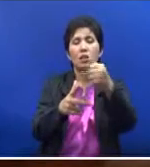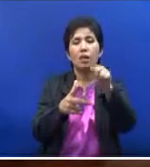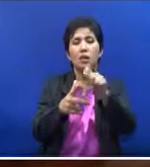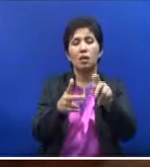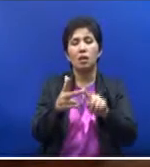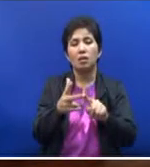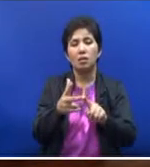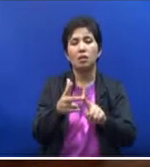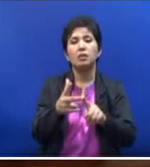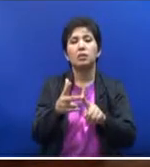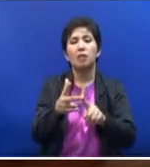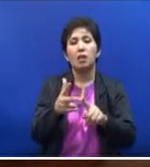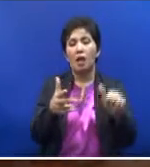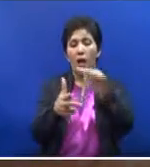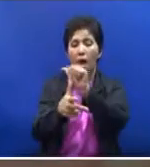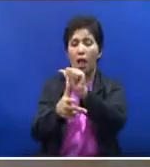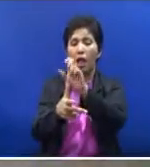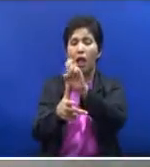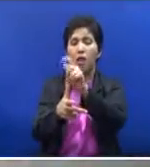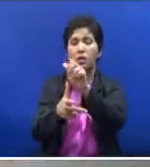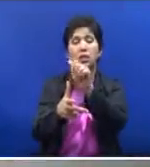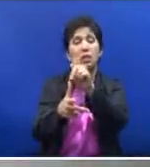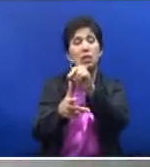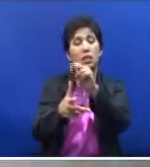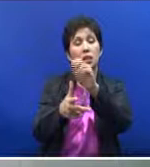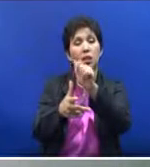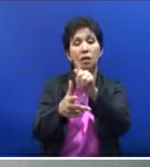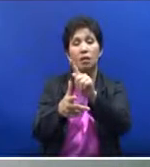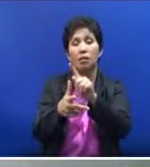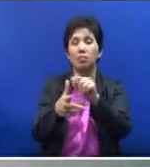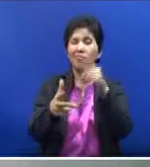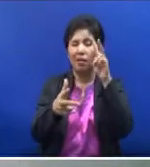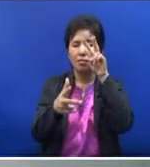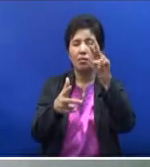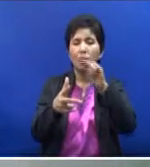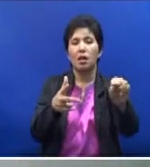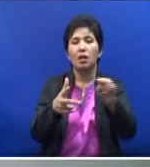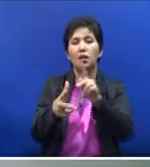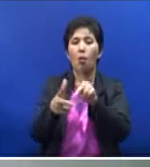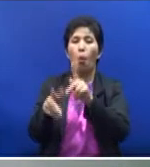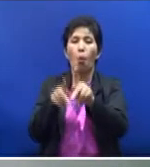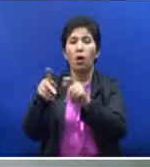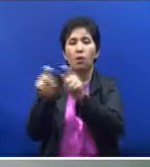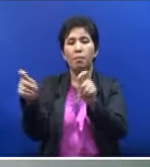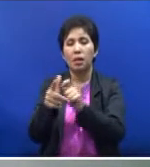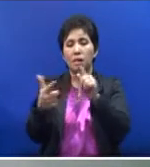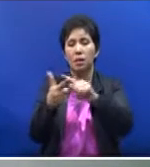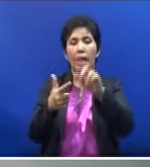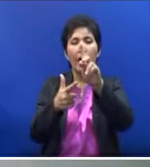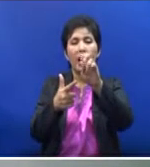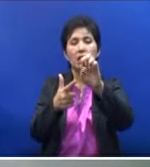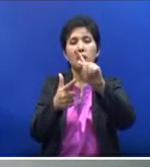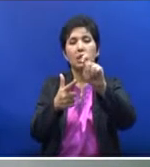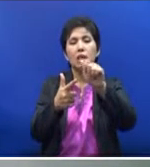one is ethnocentric bias, right? So emic perspective focus on the local viewpoints, okay. Ethic